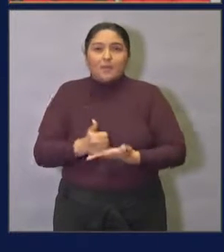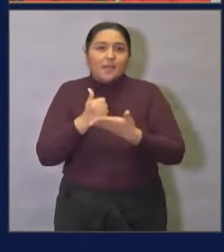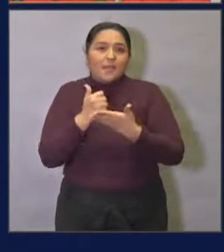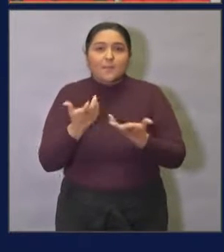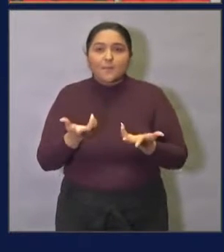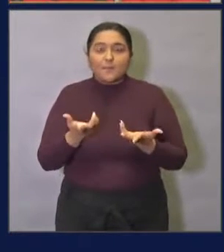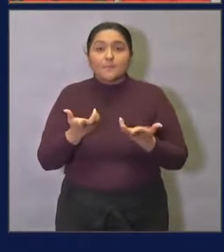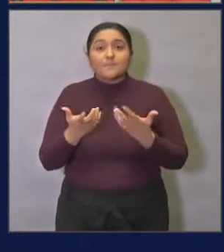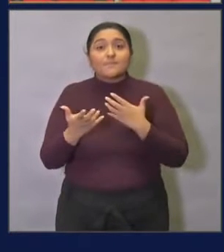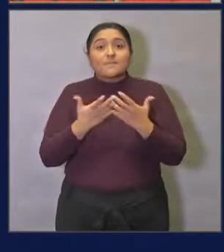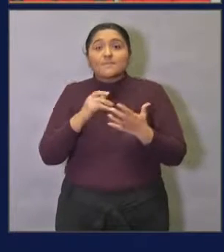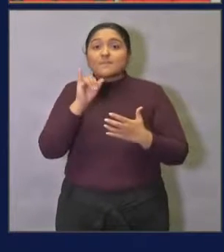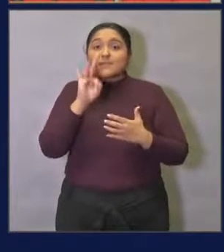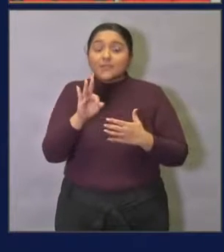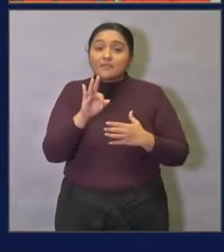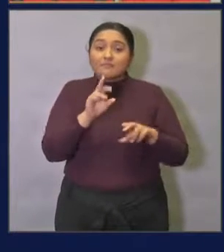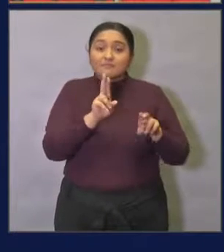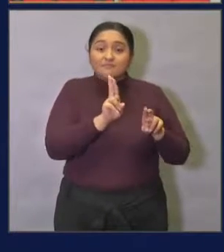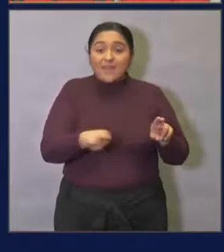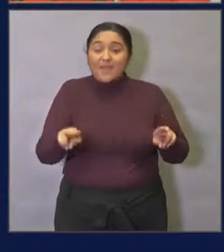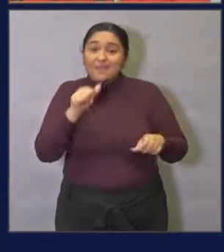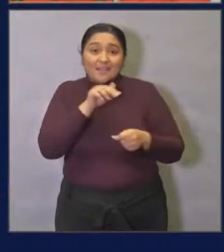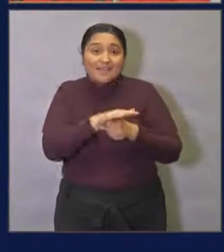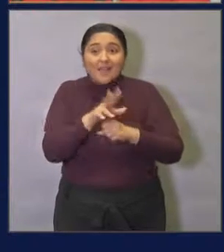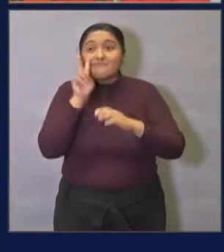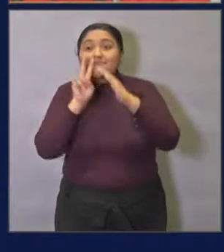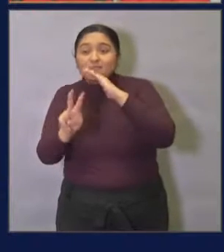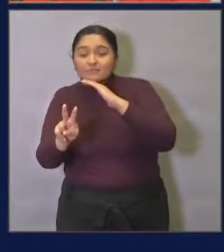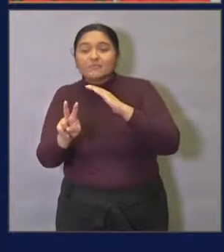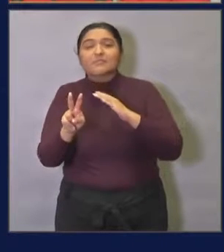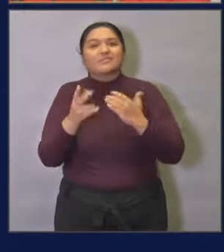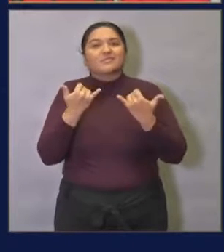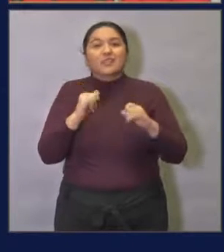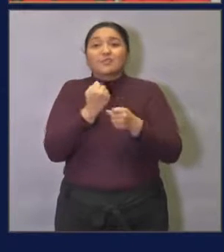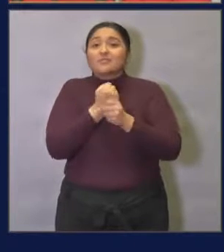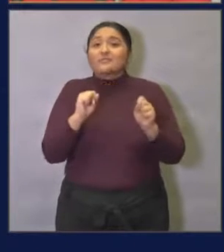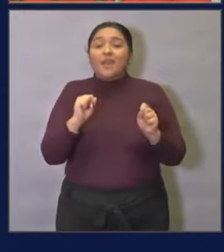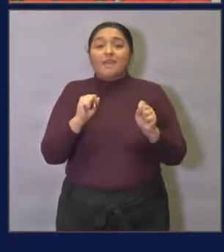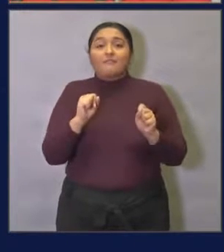when the projected shortage of beds, the safest place for a